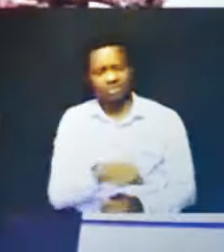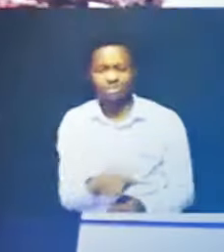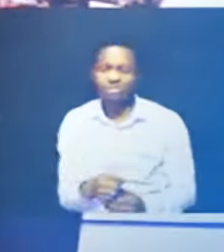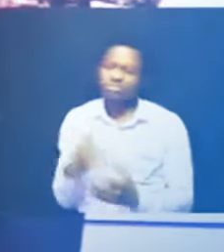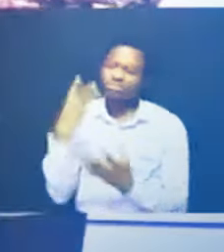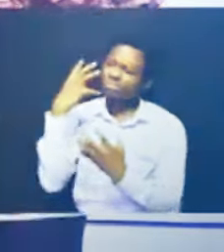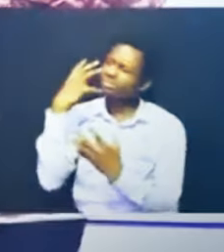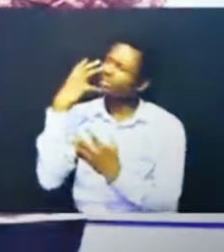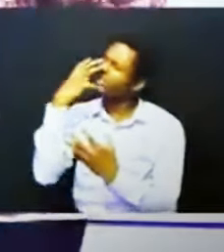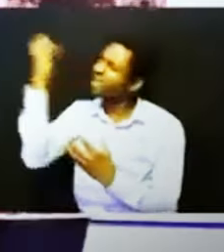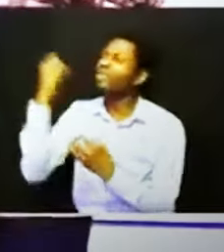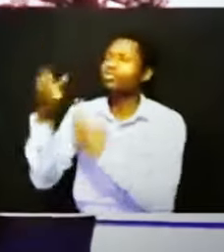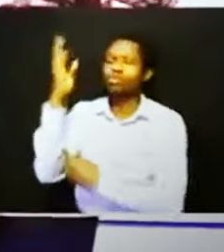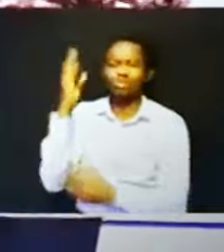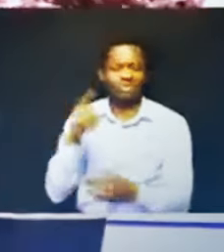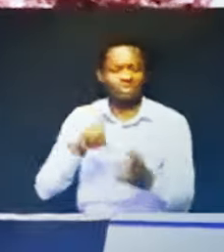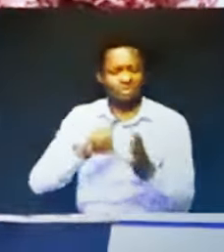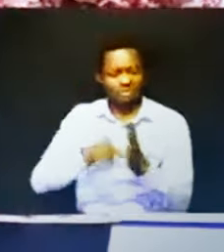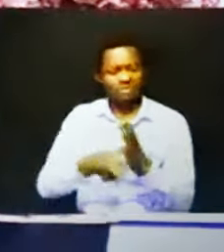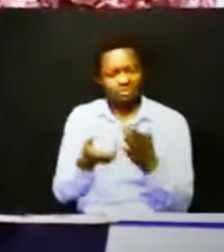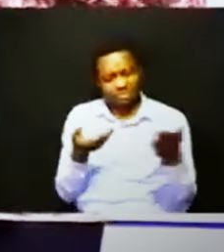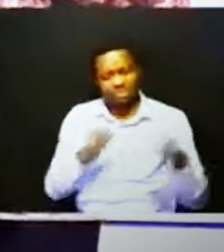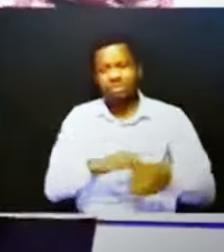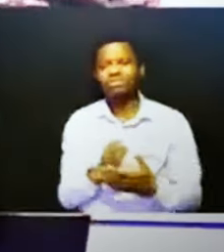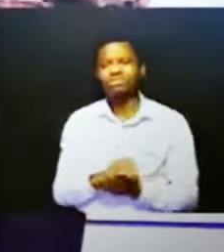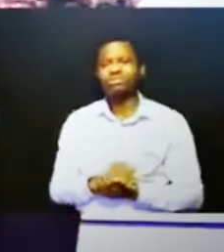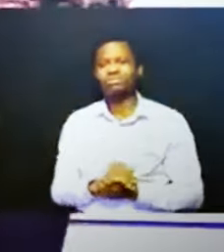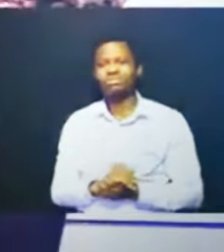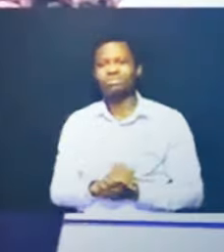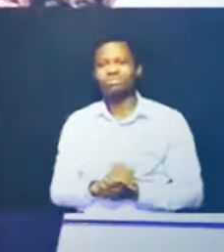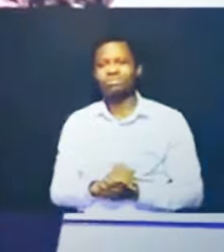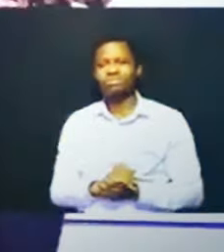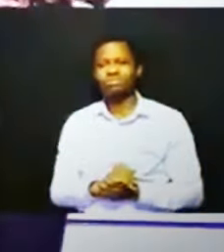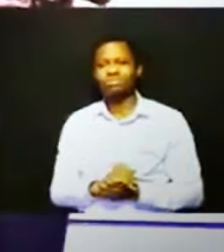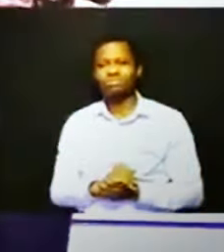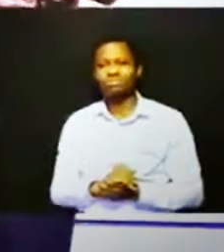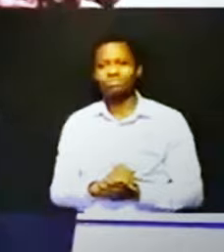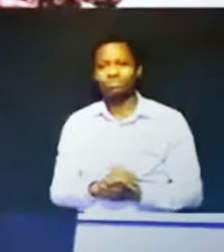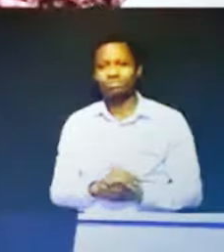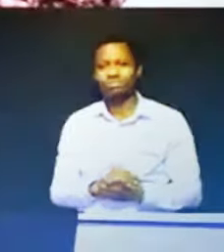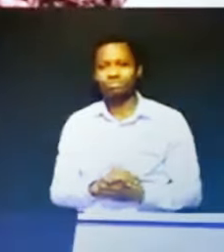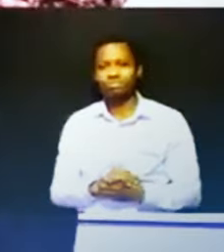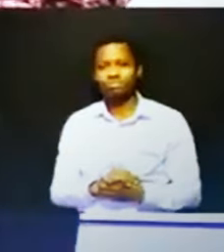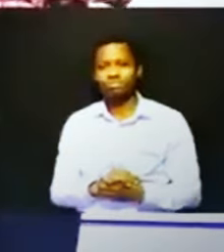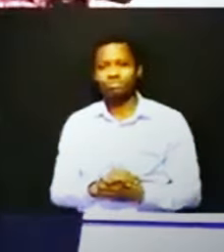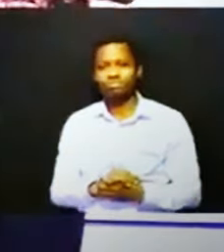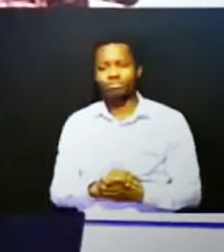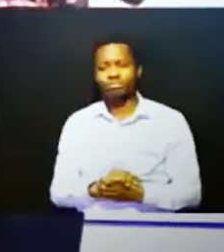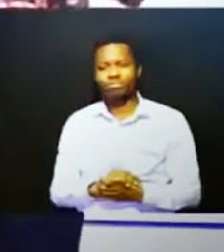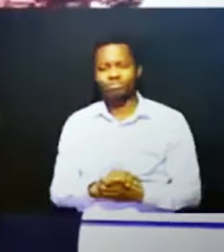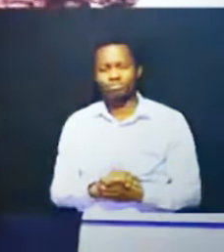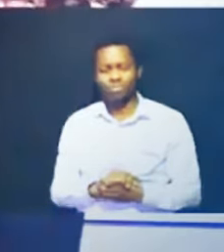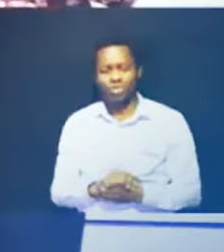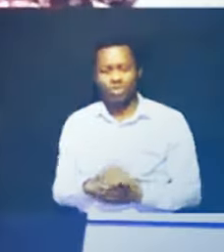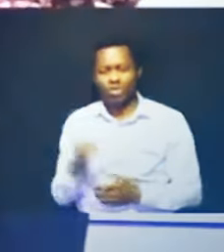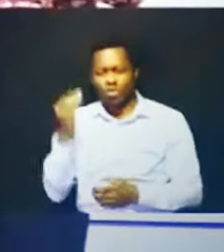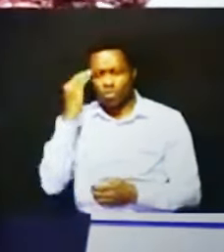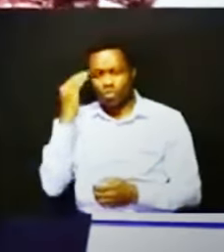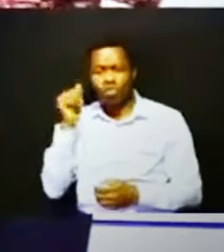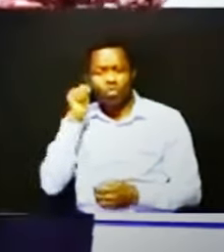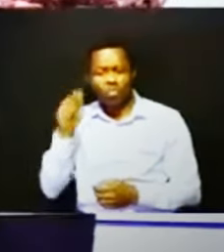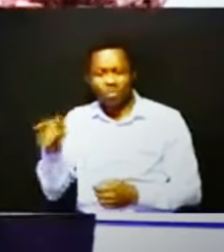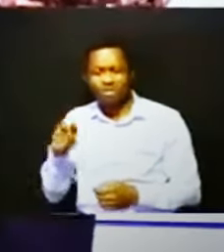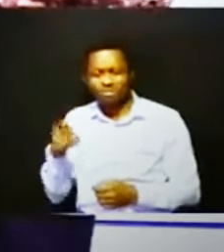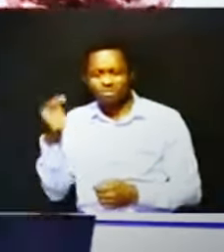I like this woman because she was specific. Curse God and